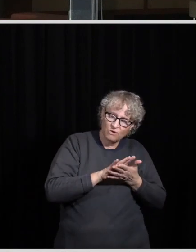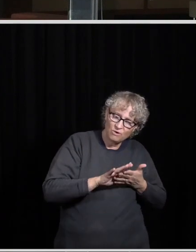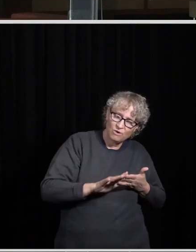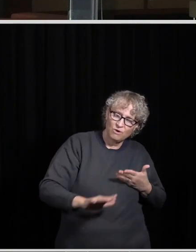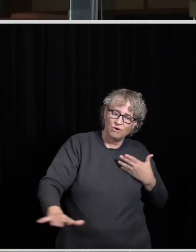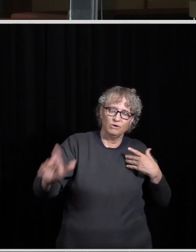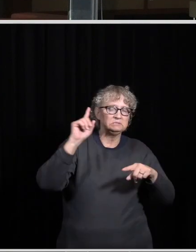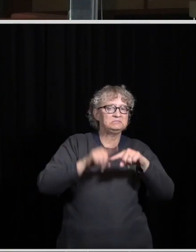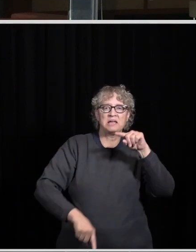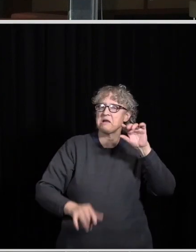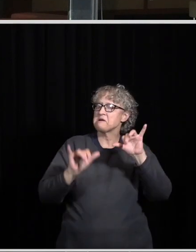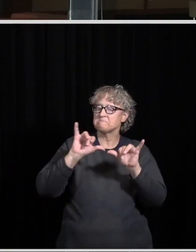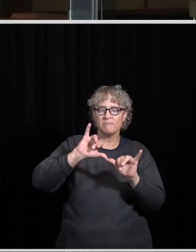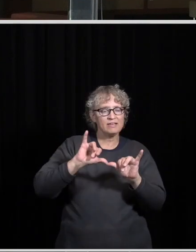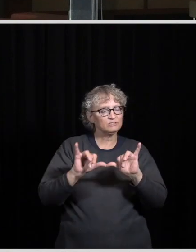pure, how